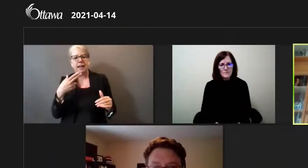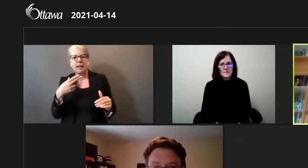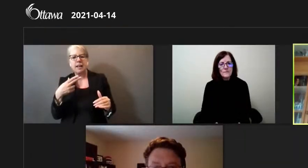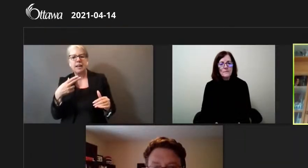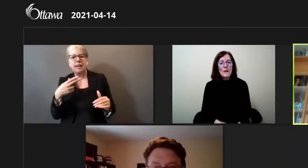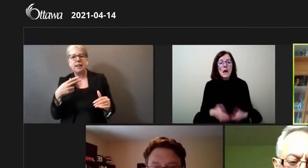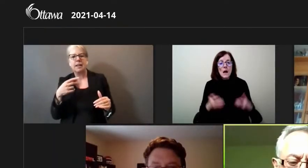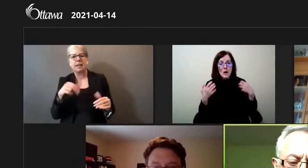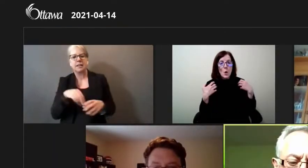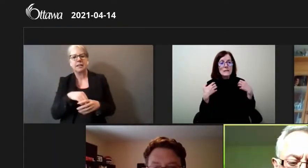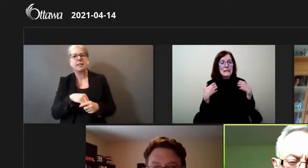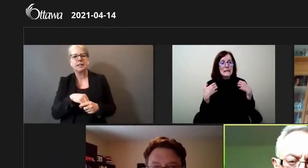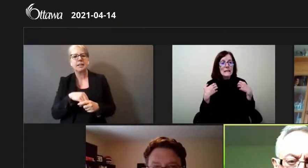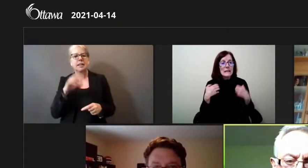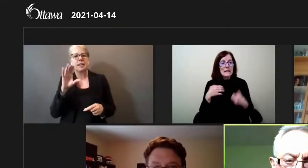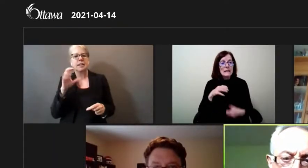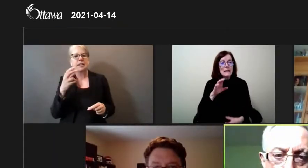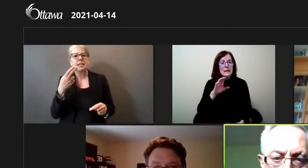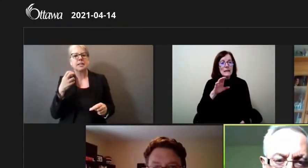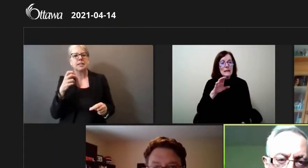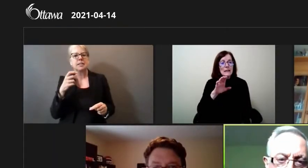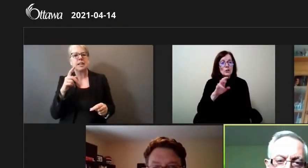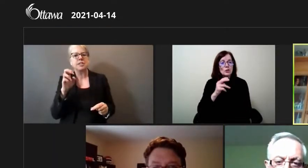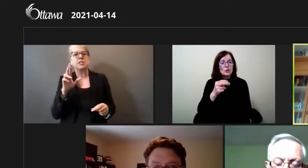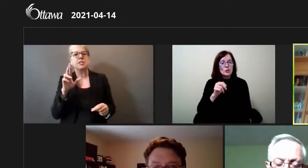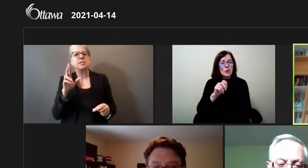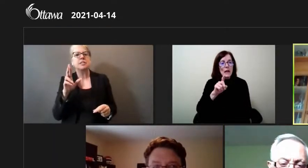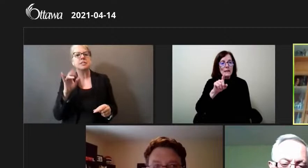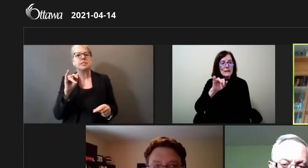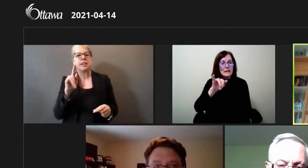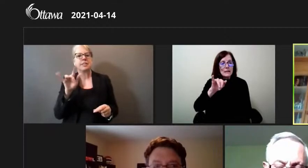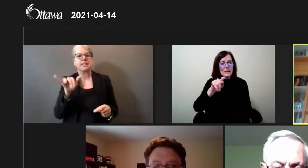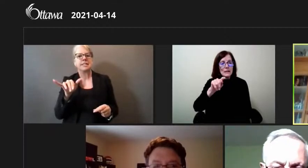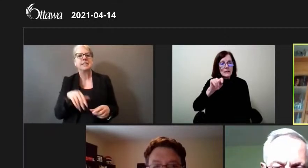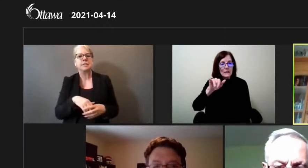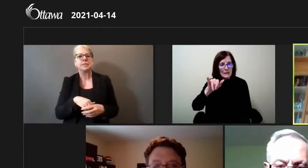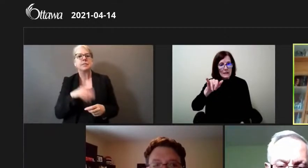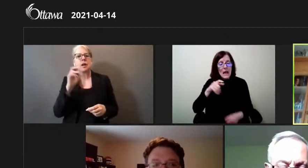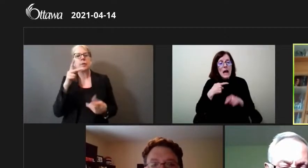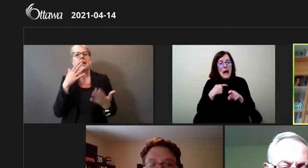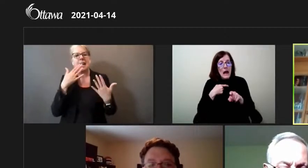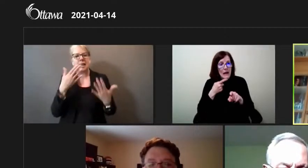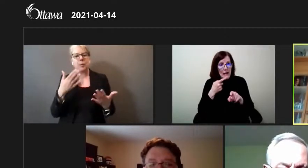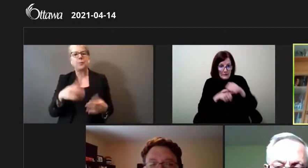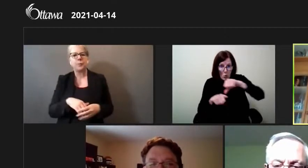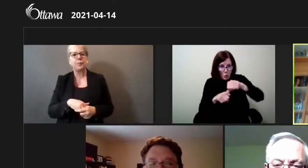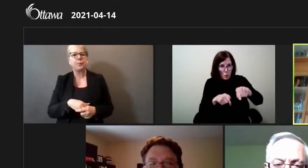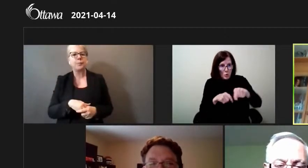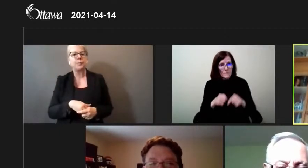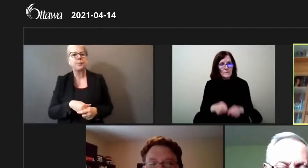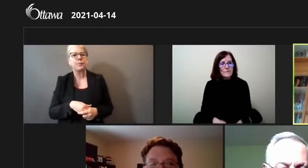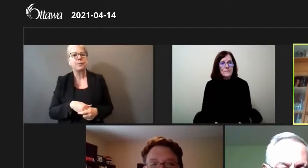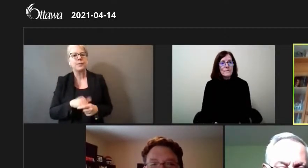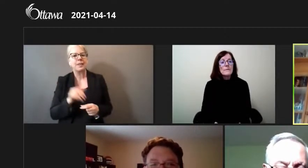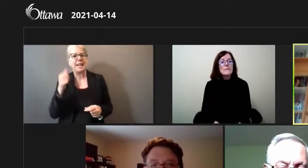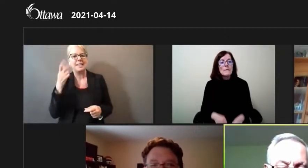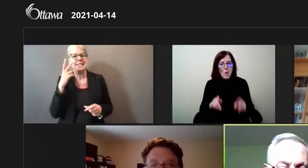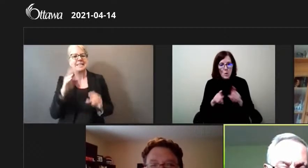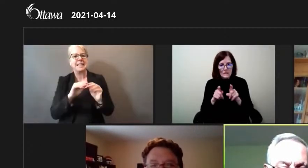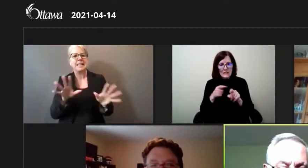Thank you, Mr. Chair. I'm going to try to see. Okay, it's working. Thank you very much, Mr. Chair. We'll see just fine. Thank